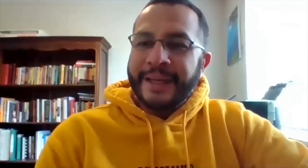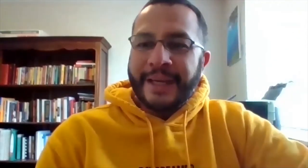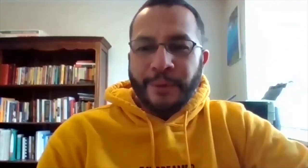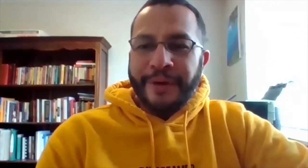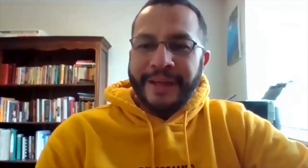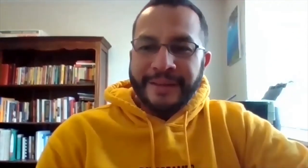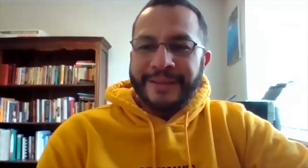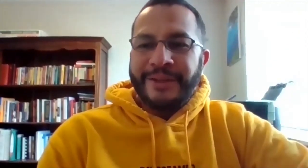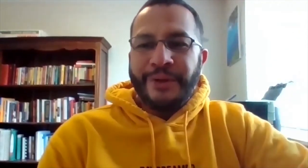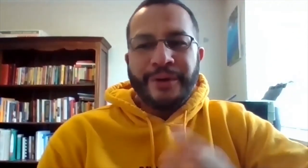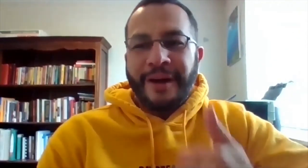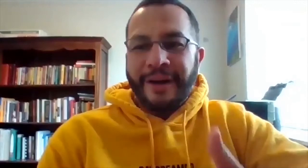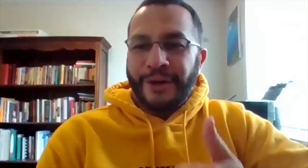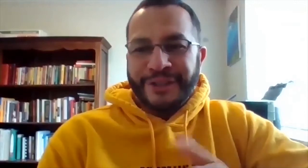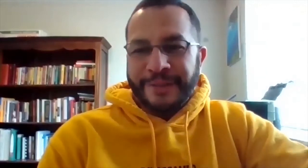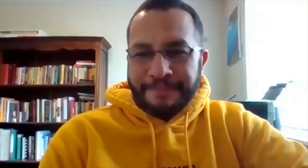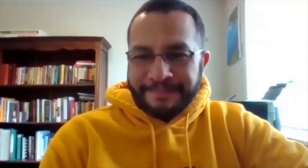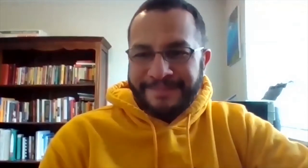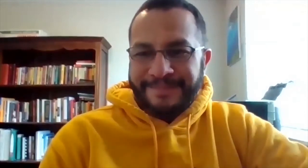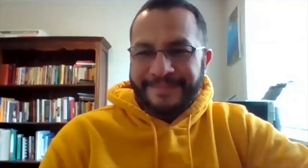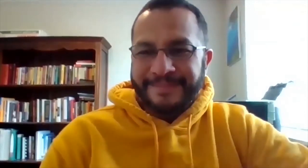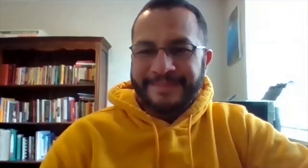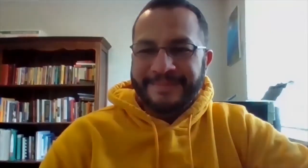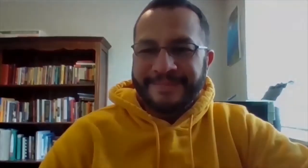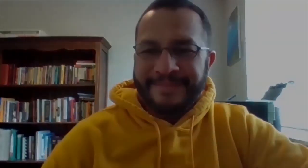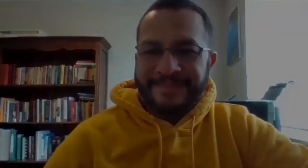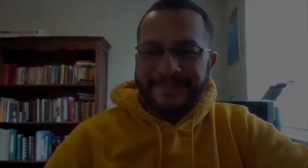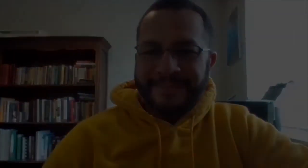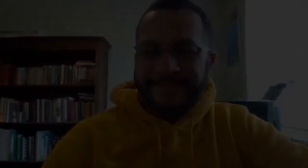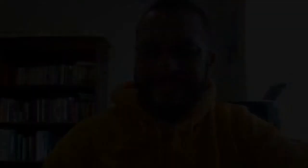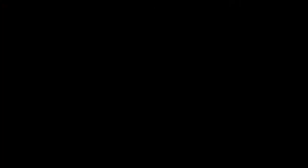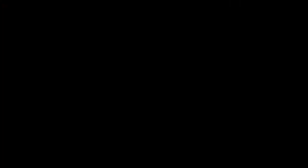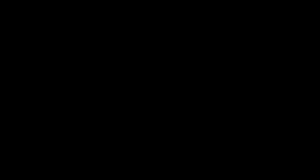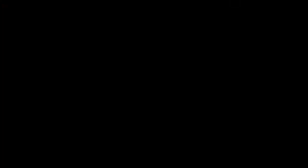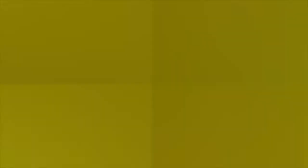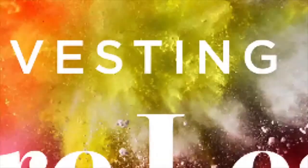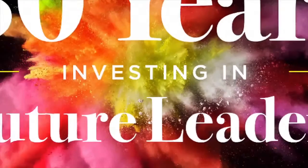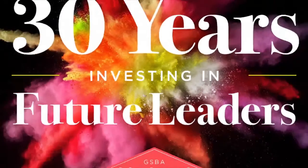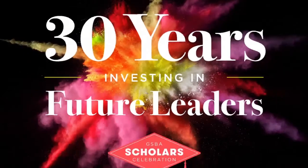Felicidades. Keep going. You are awesome.